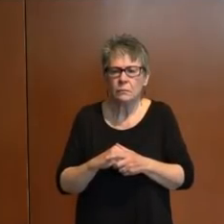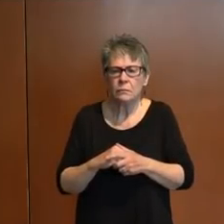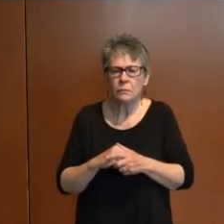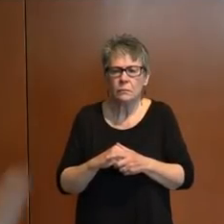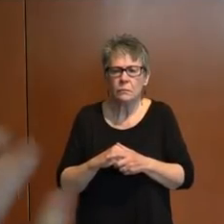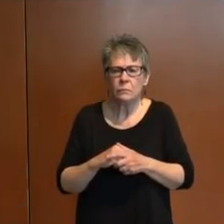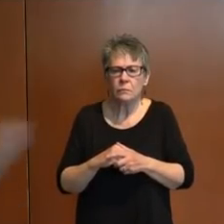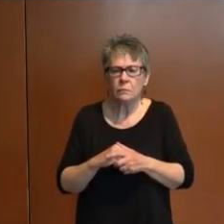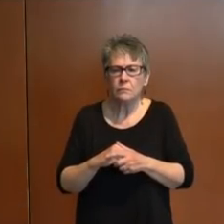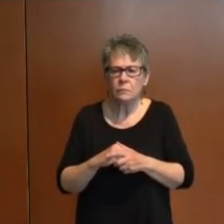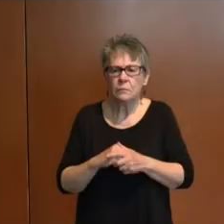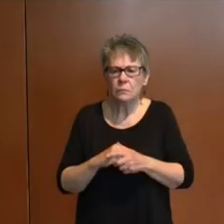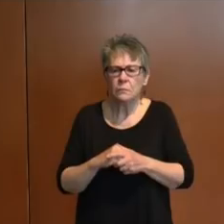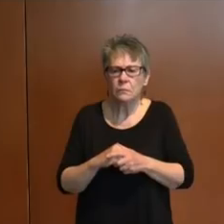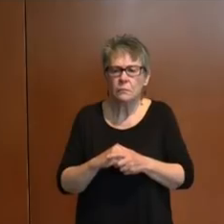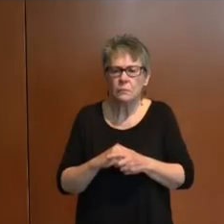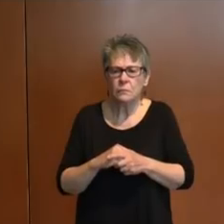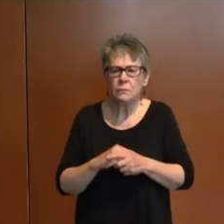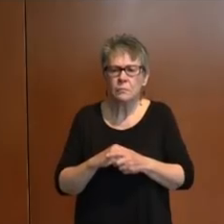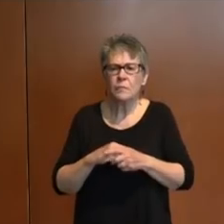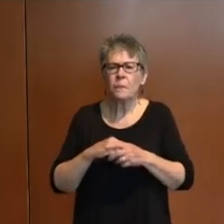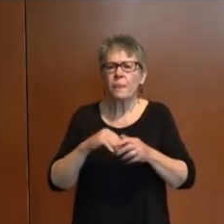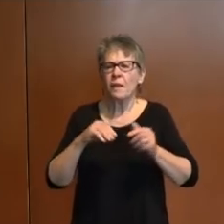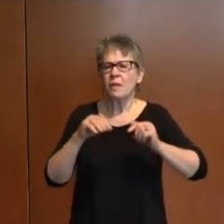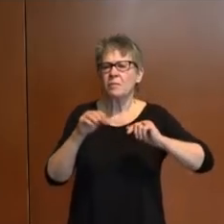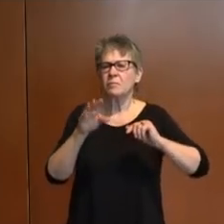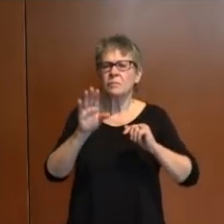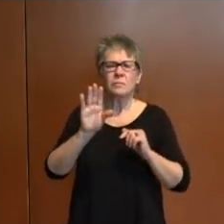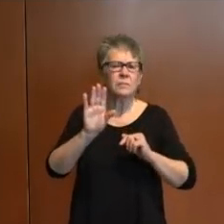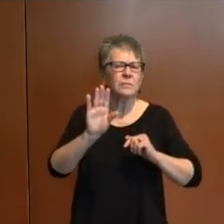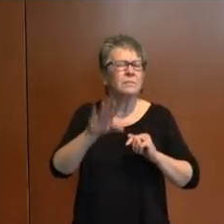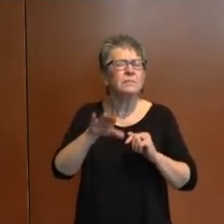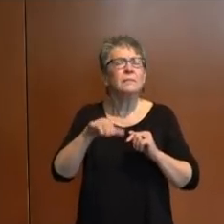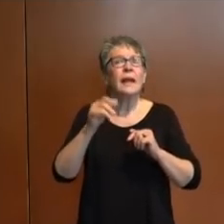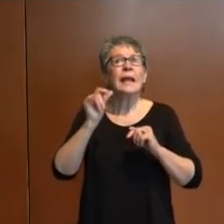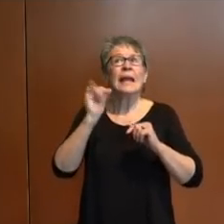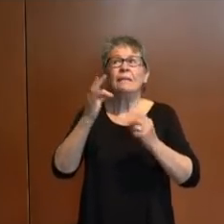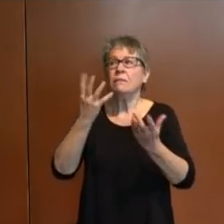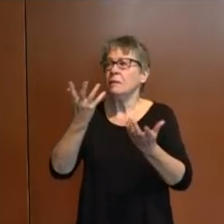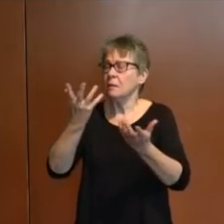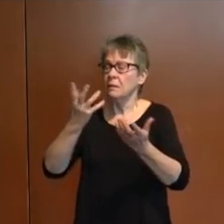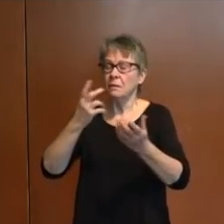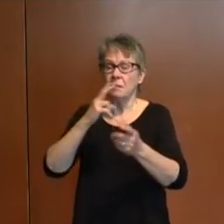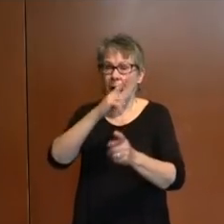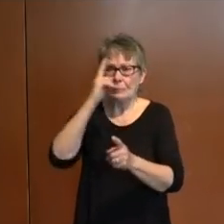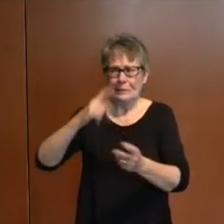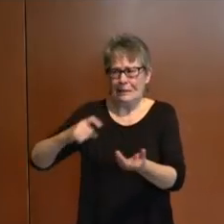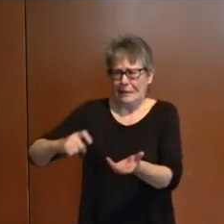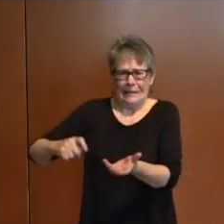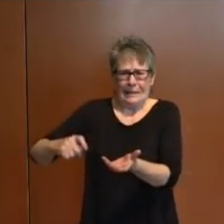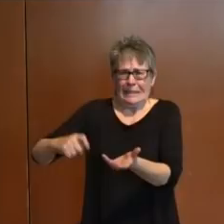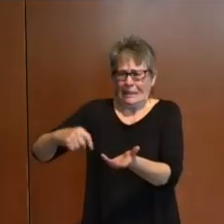did, but that would be limited to very, very few individuals that require